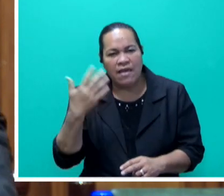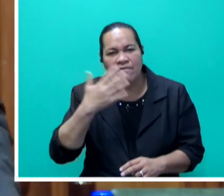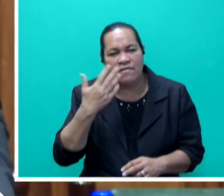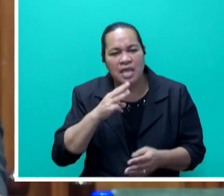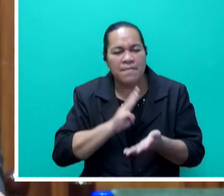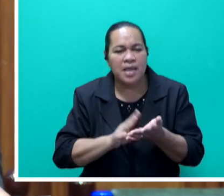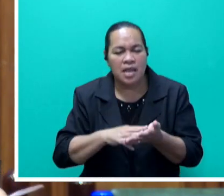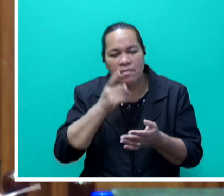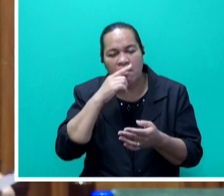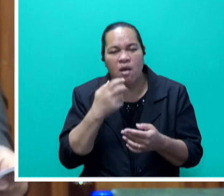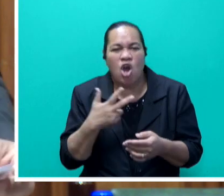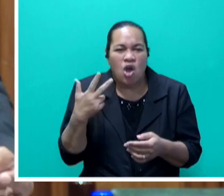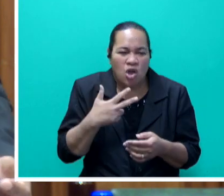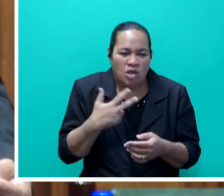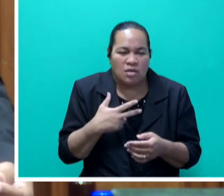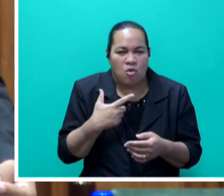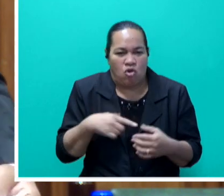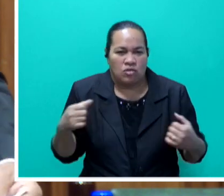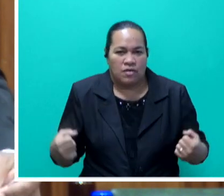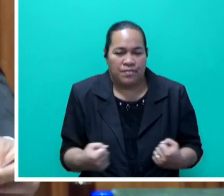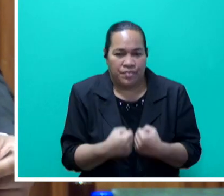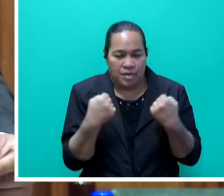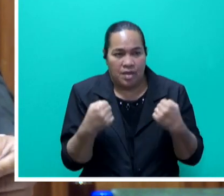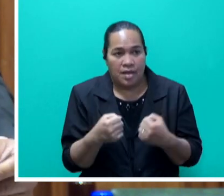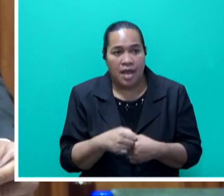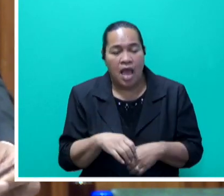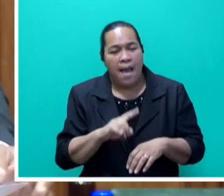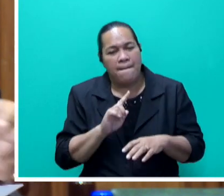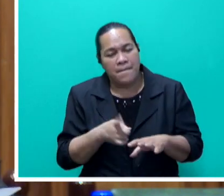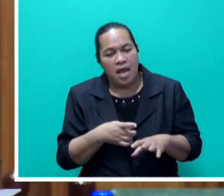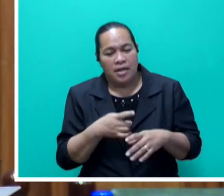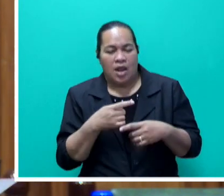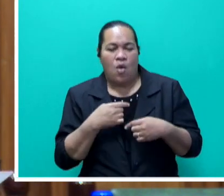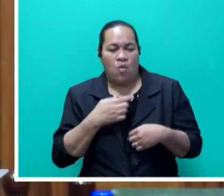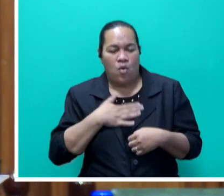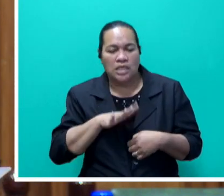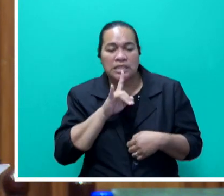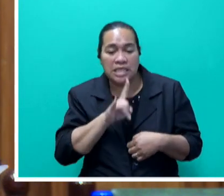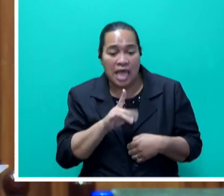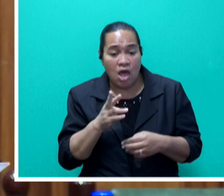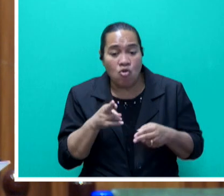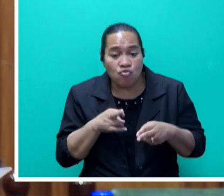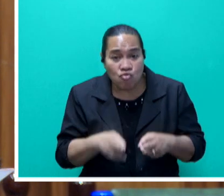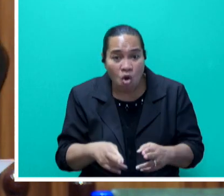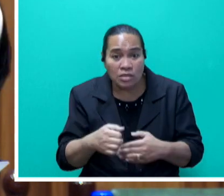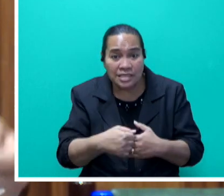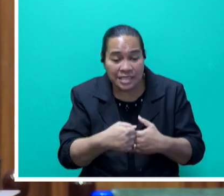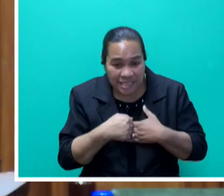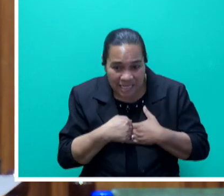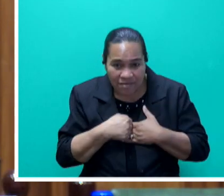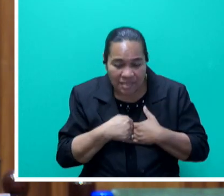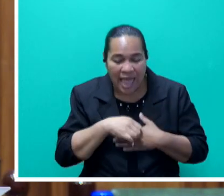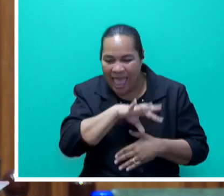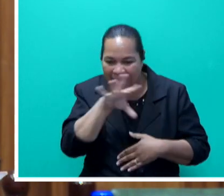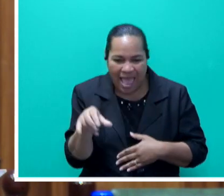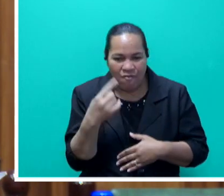year. But Mr. Speaker, sir, at the outset, let me say, I wish to say that road safety is